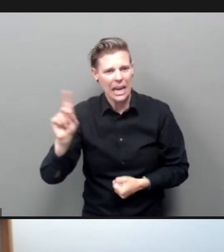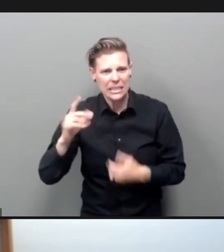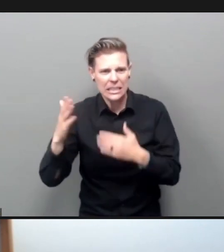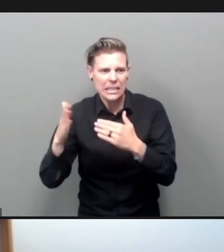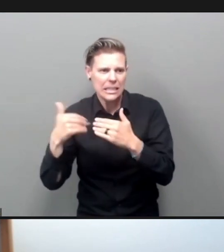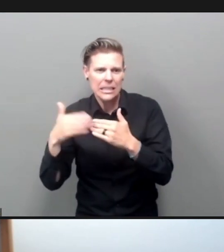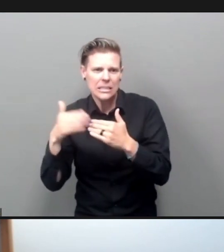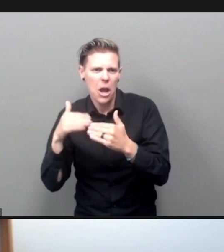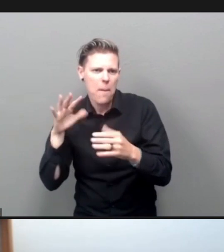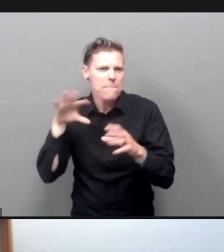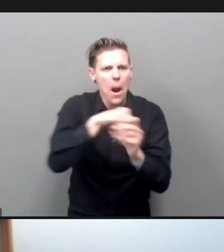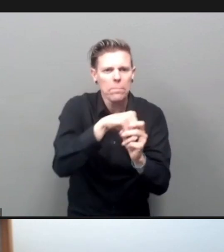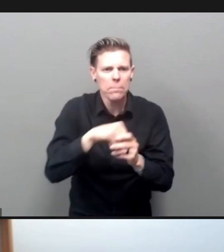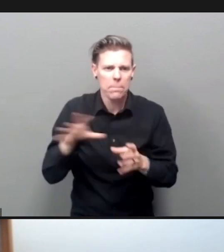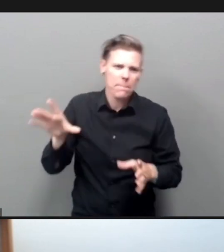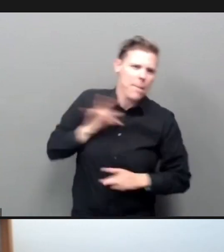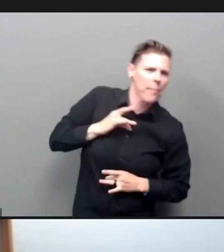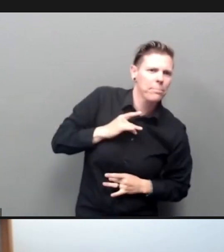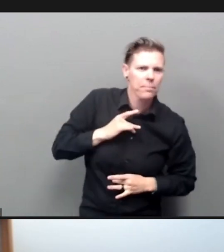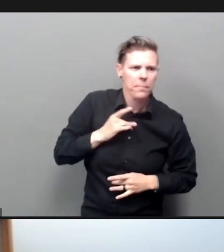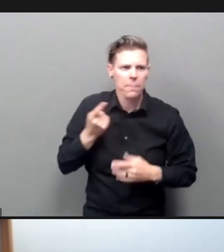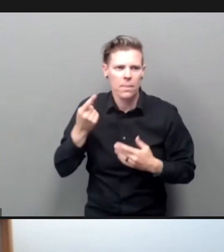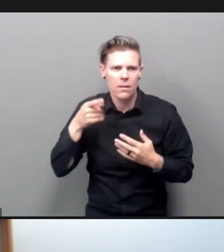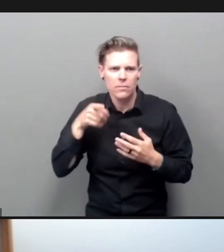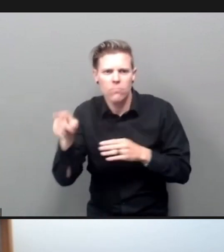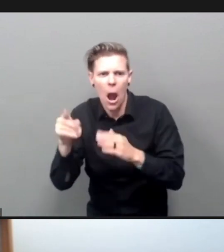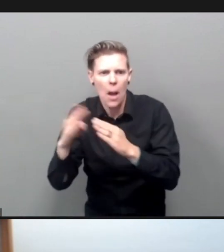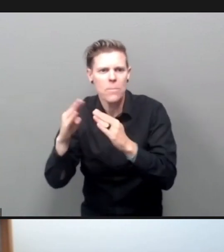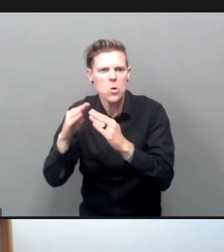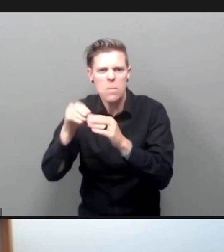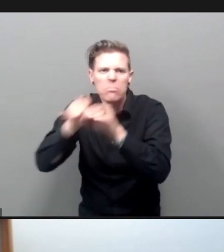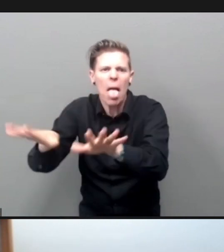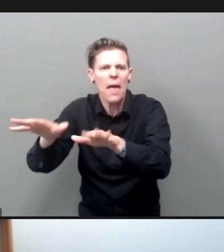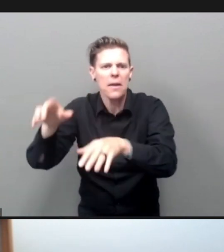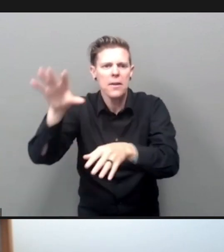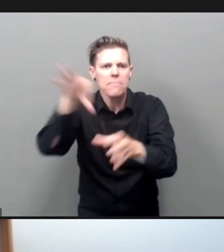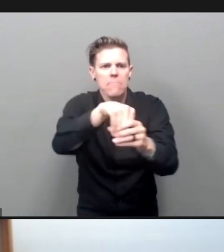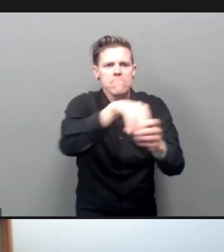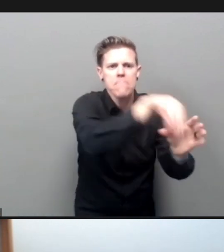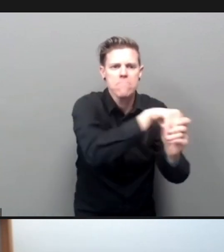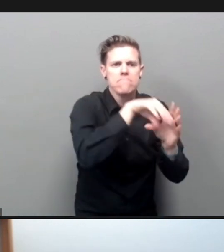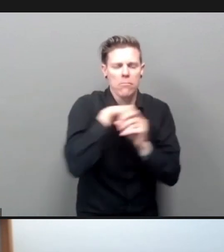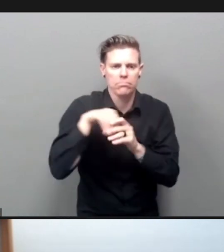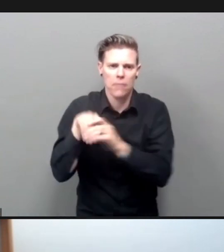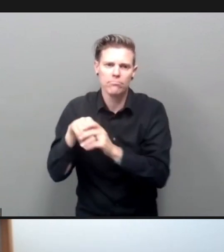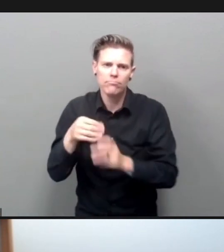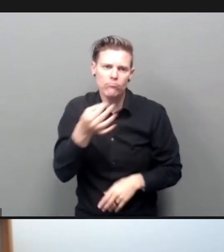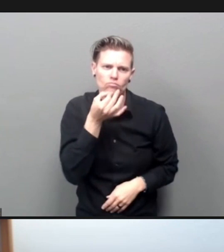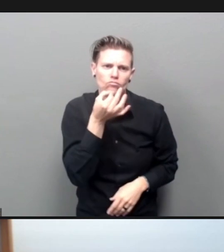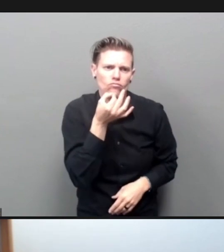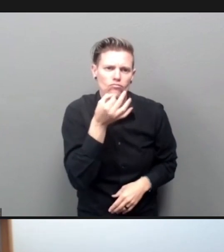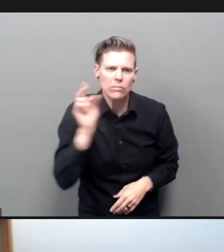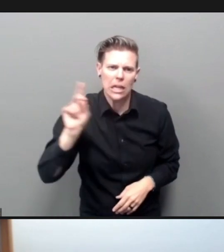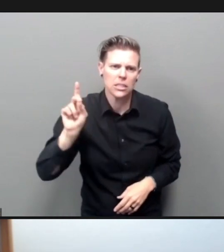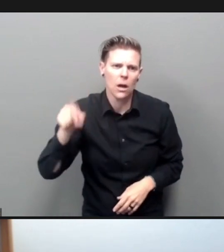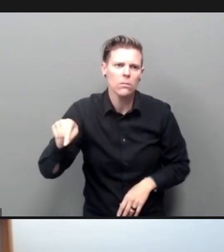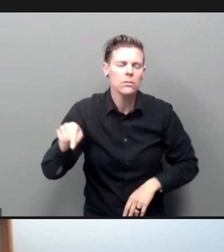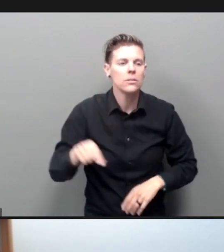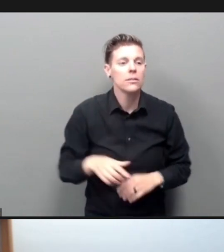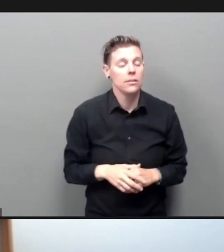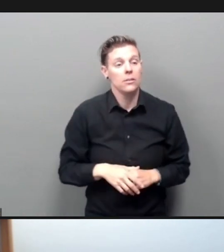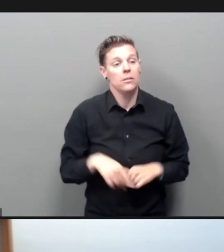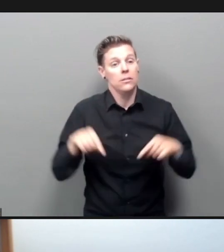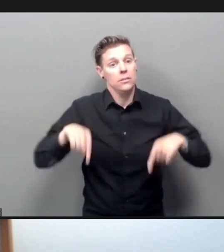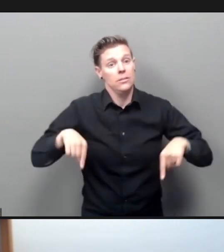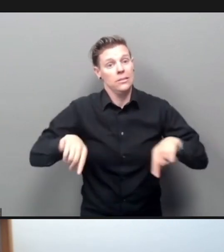our population, including a much, much higher number and percentage of low-income people than in